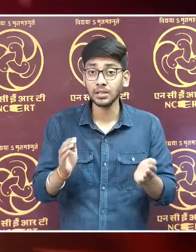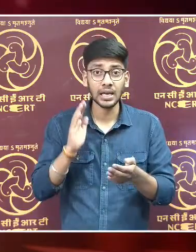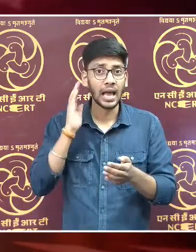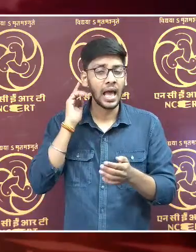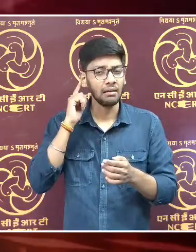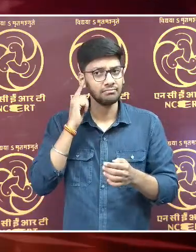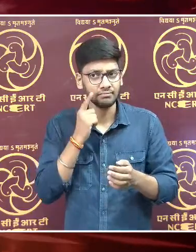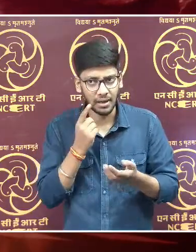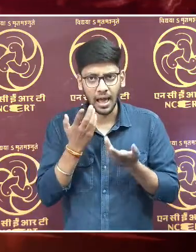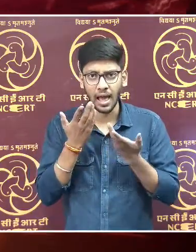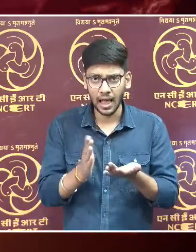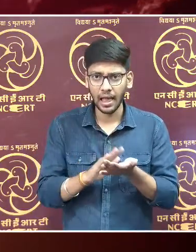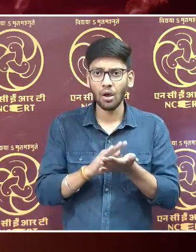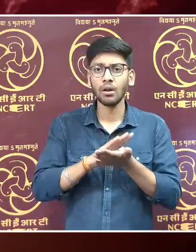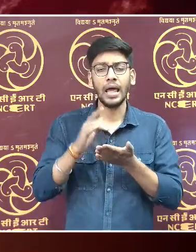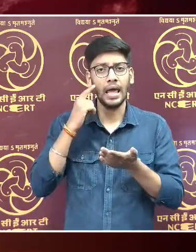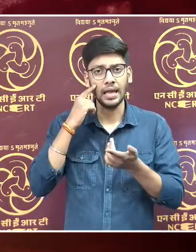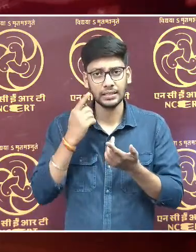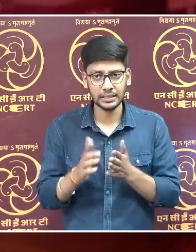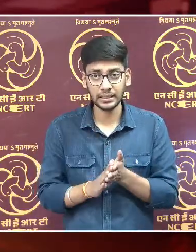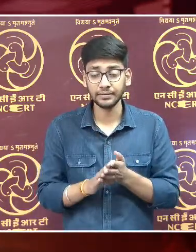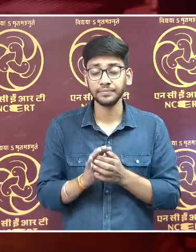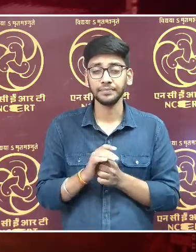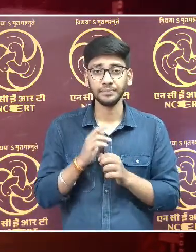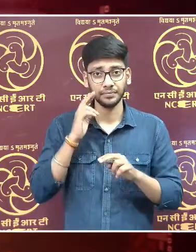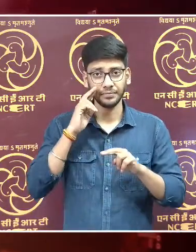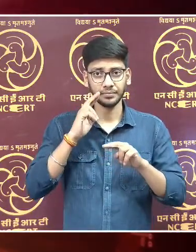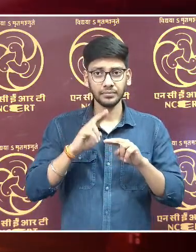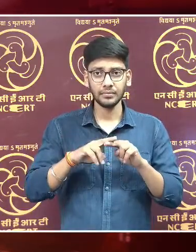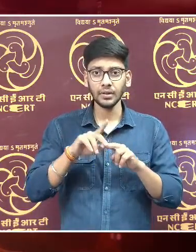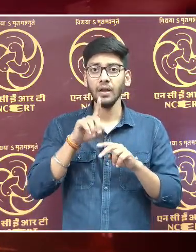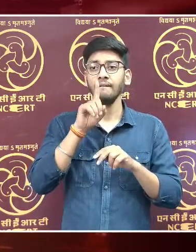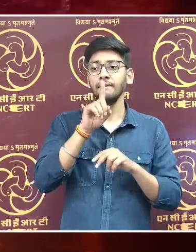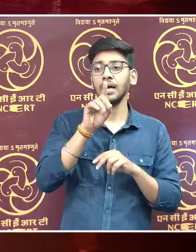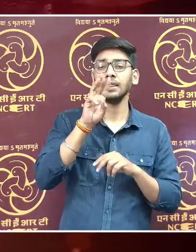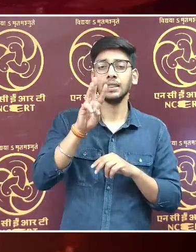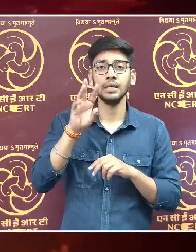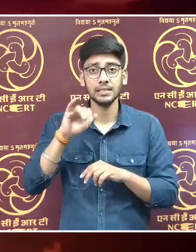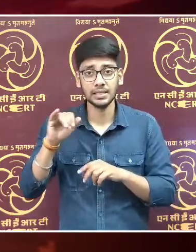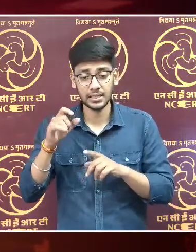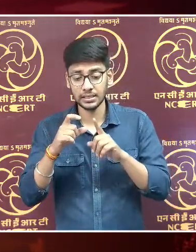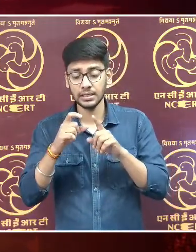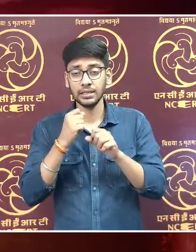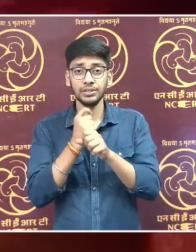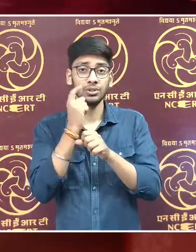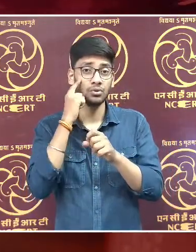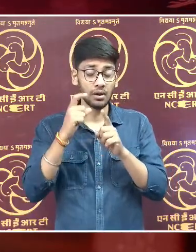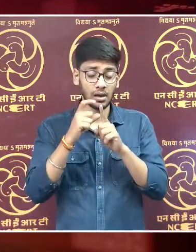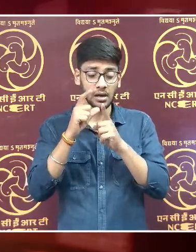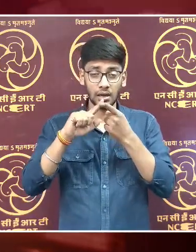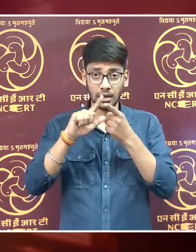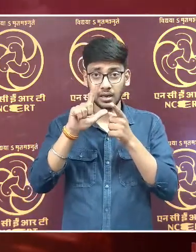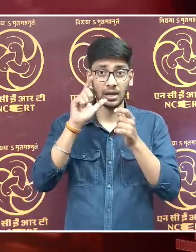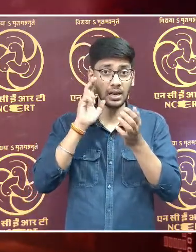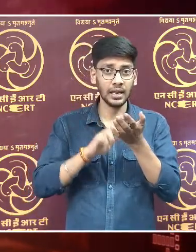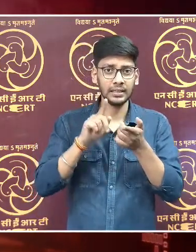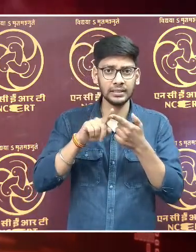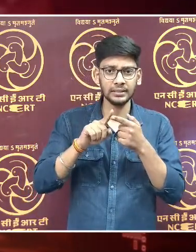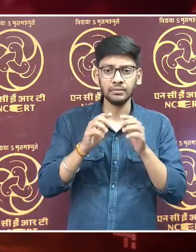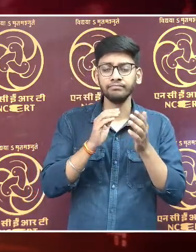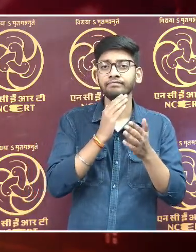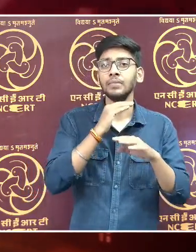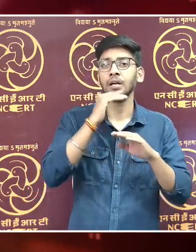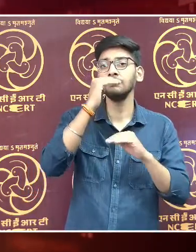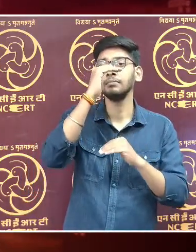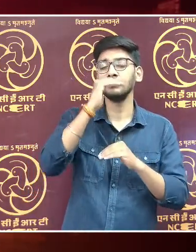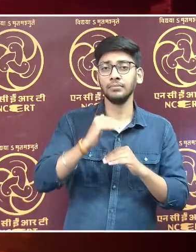or not. So we also have a golden rule, like 136 guidelines that has been followed, and we are also following this